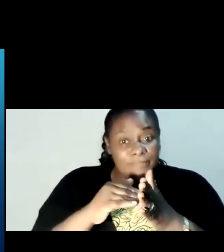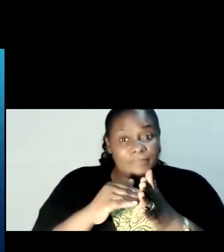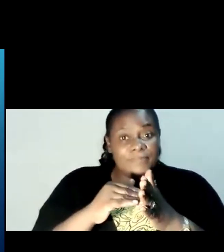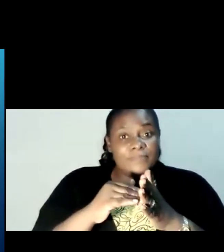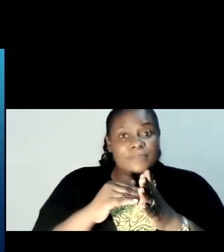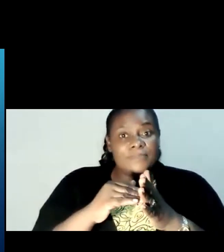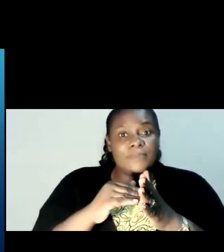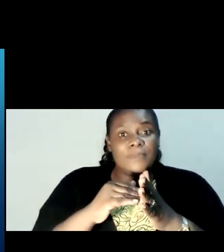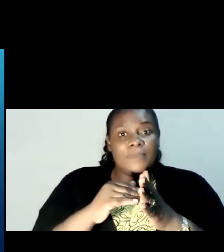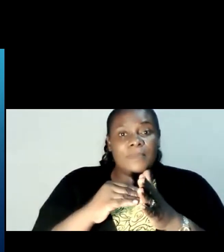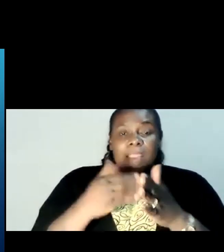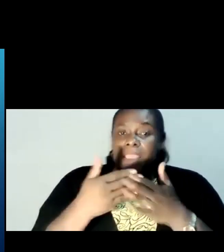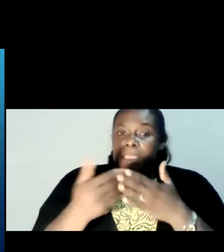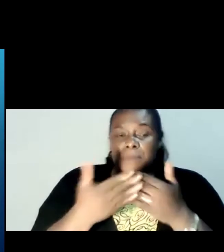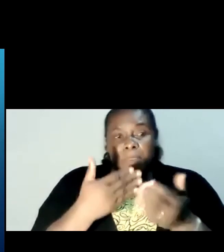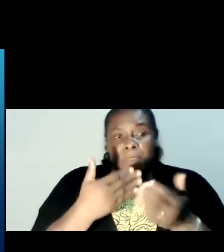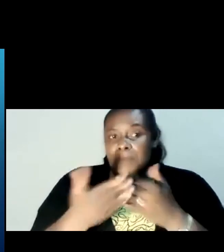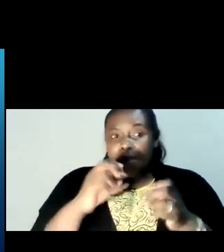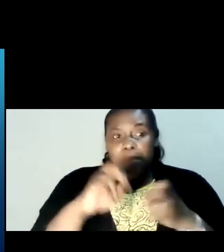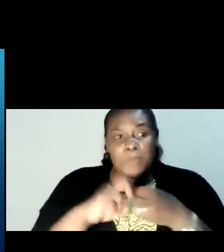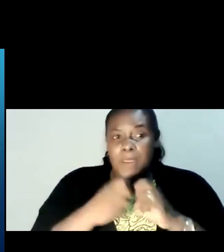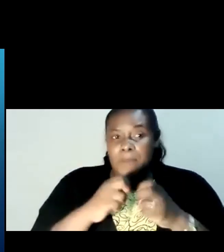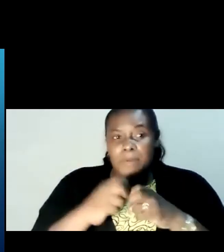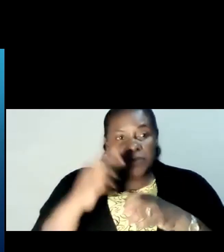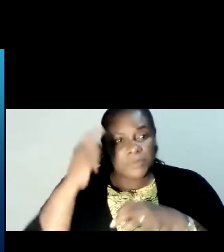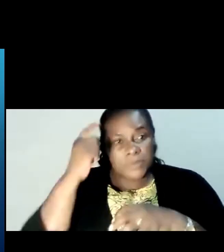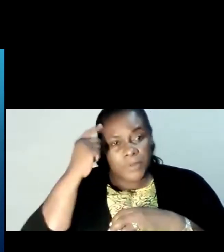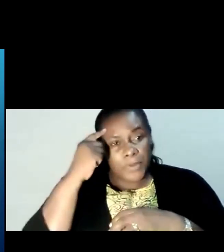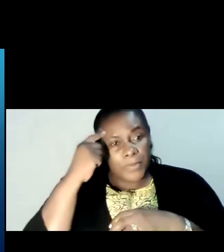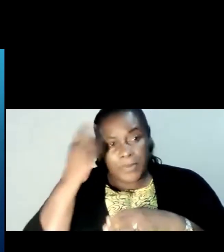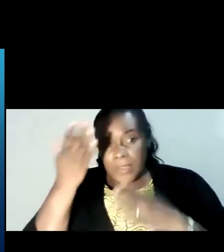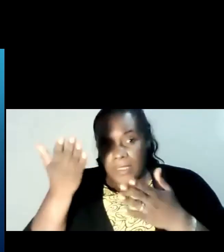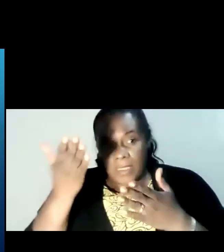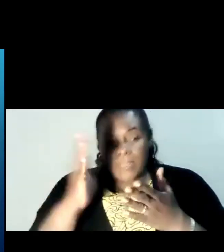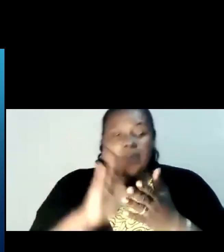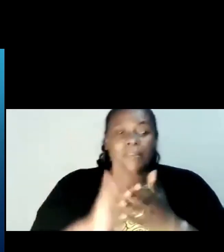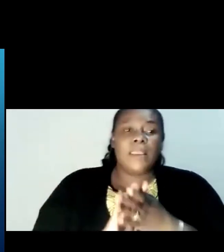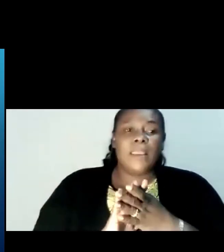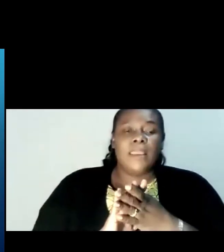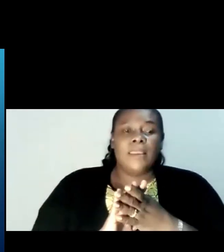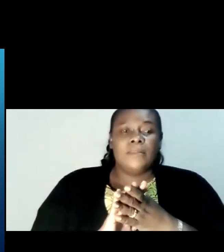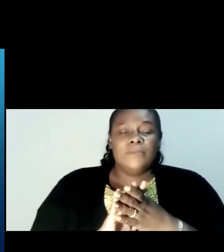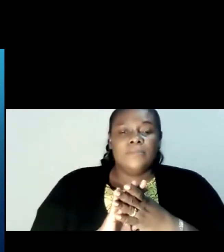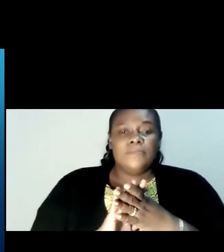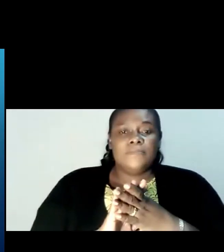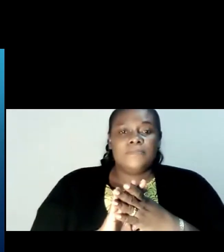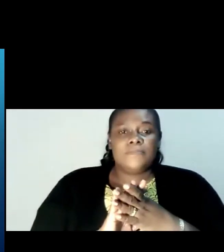psychiatric conditions. I don't know what other chronic diseases you're thinking of.